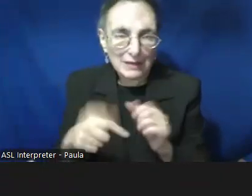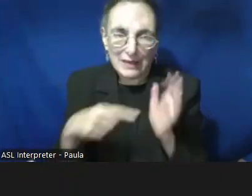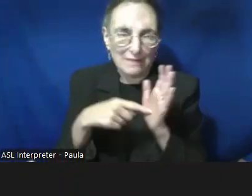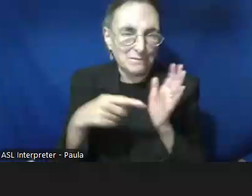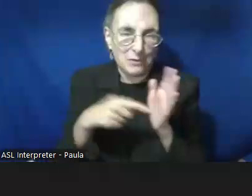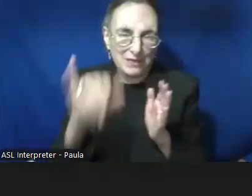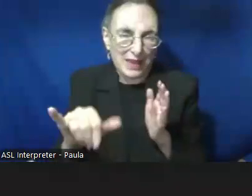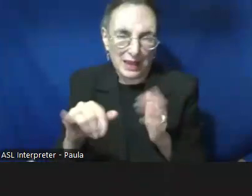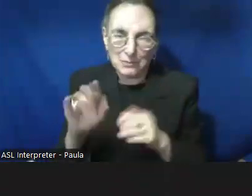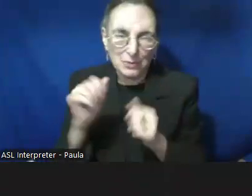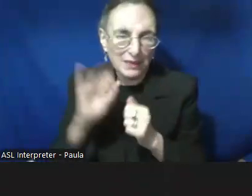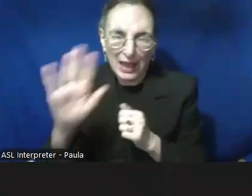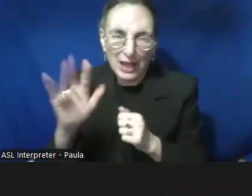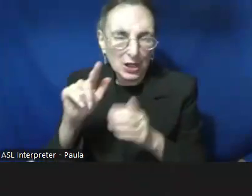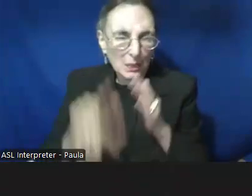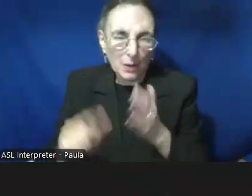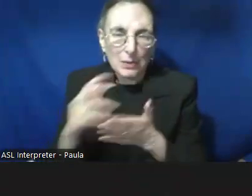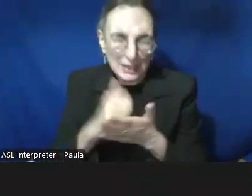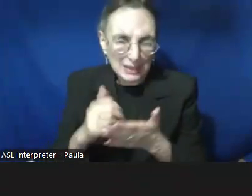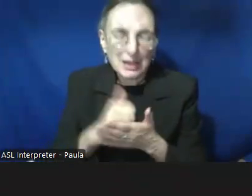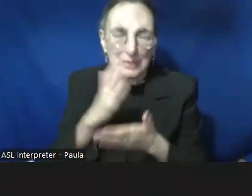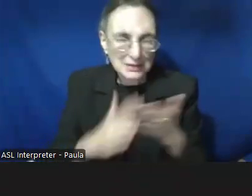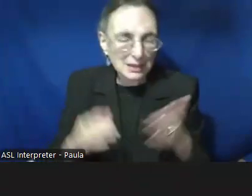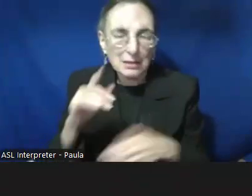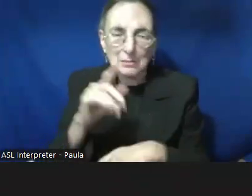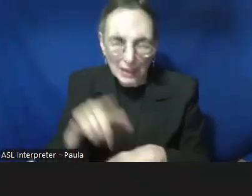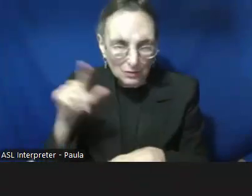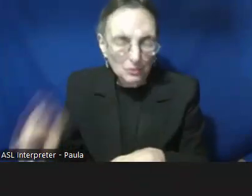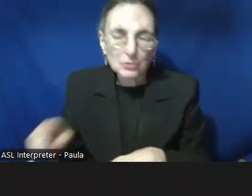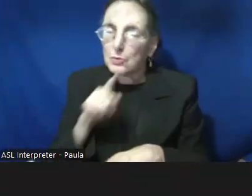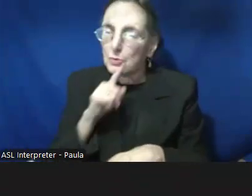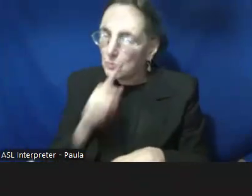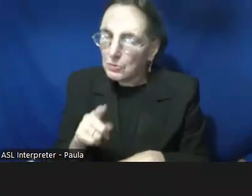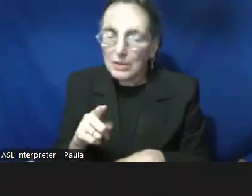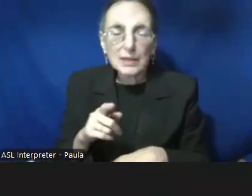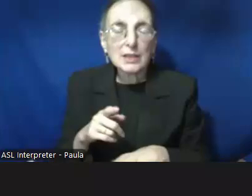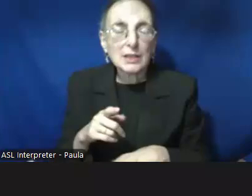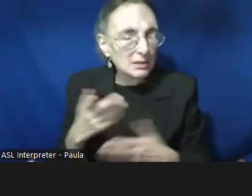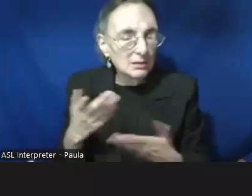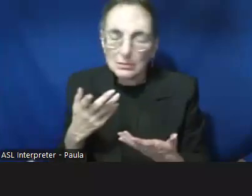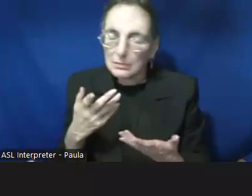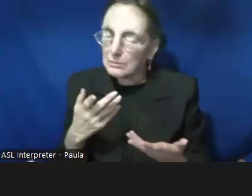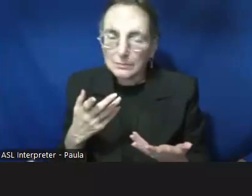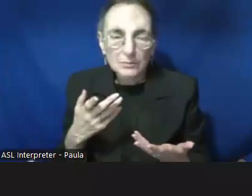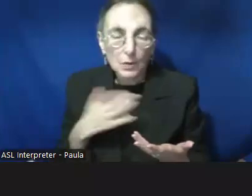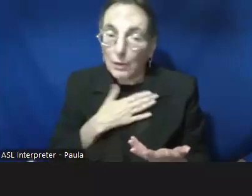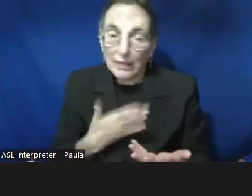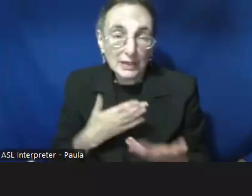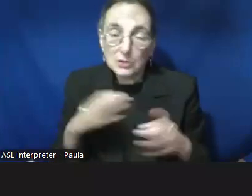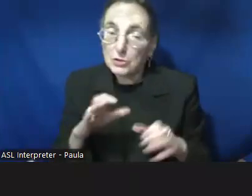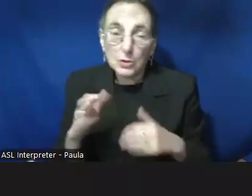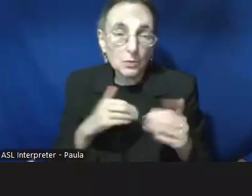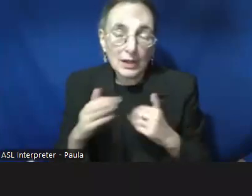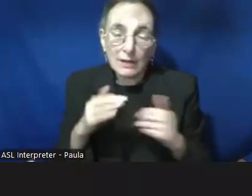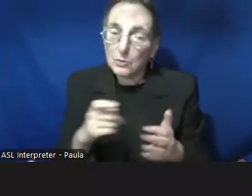income? And they are very willing sometimes to go through the hoops it takes to become a Section